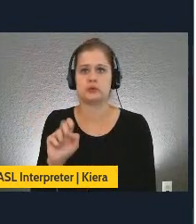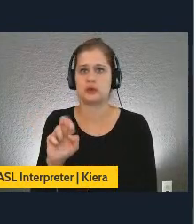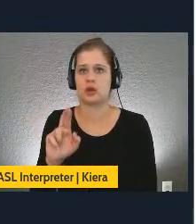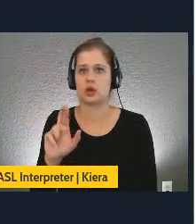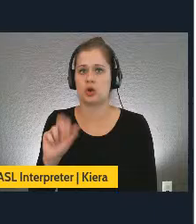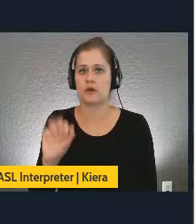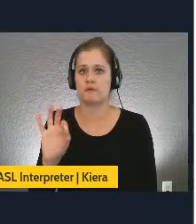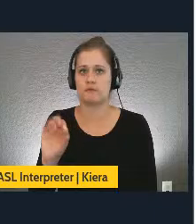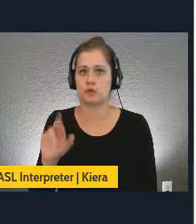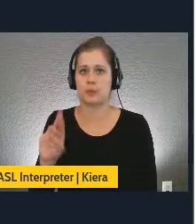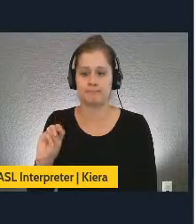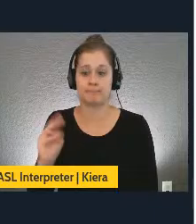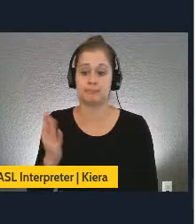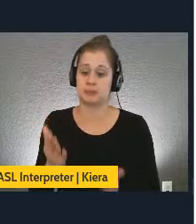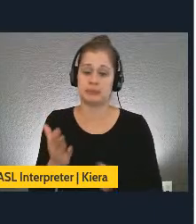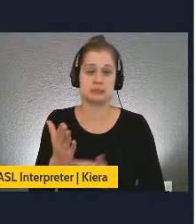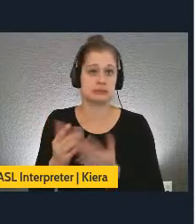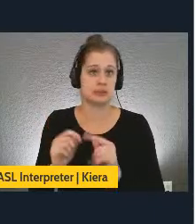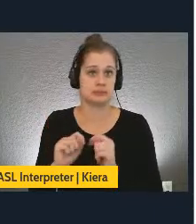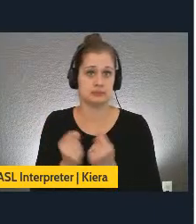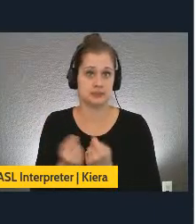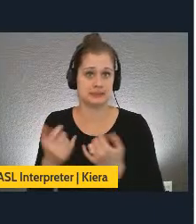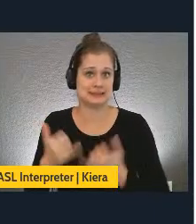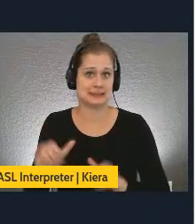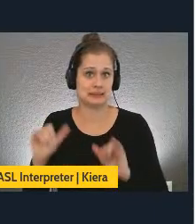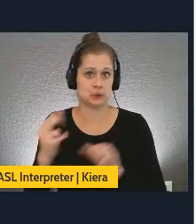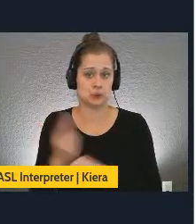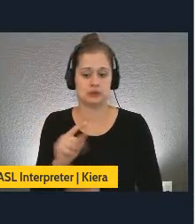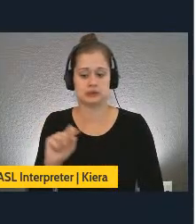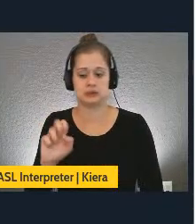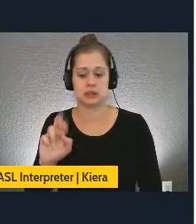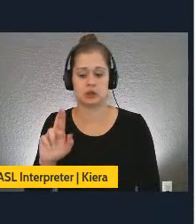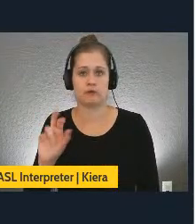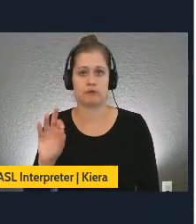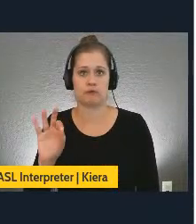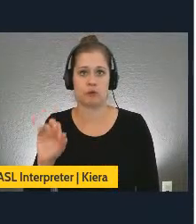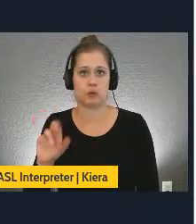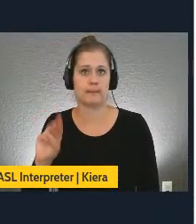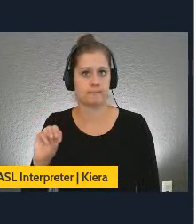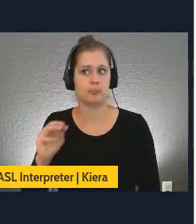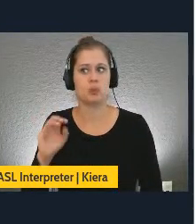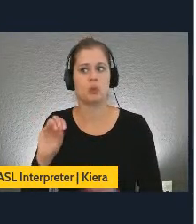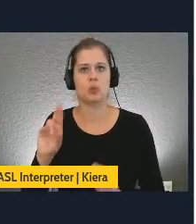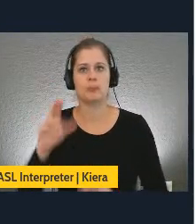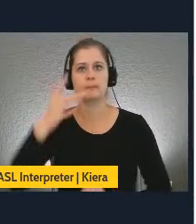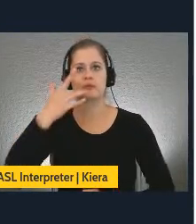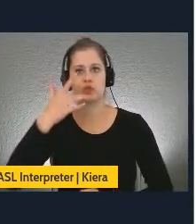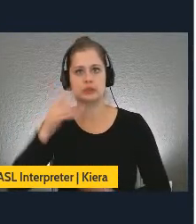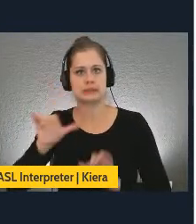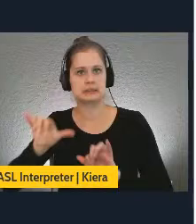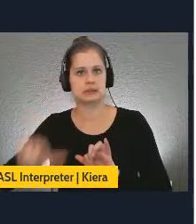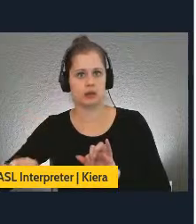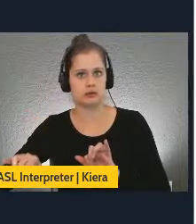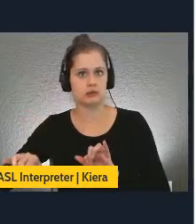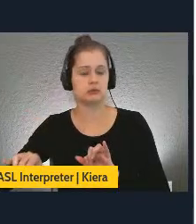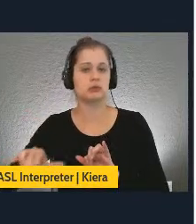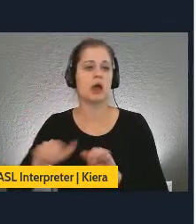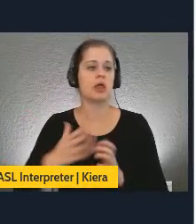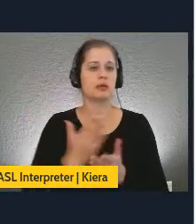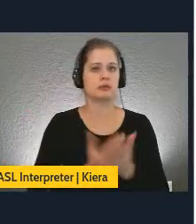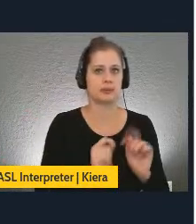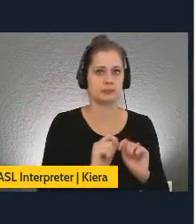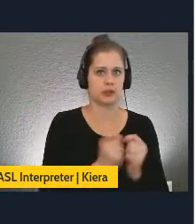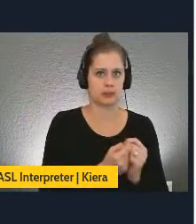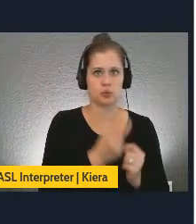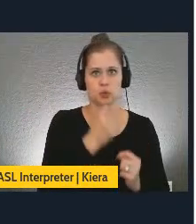have some teams that are still in the Terraform world or want to stay in the Terraform world. And you have teams who want